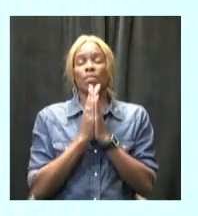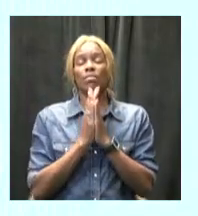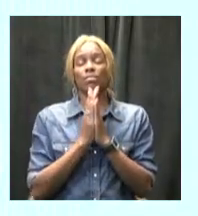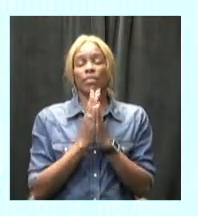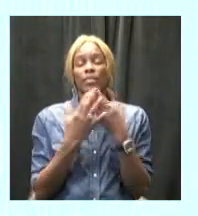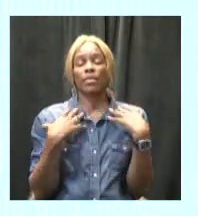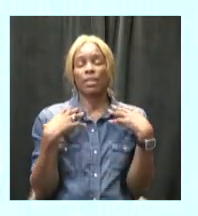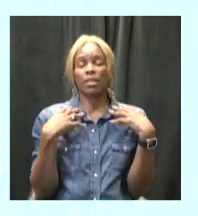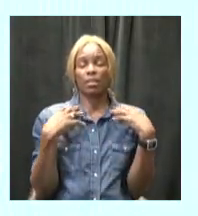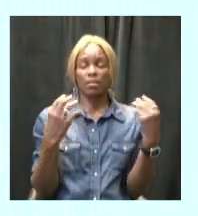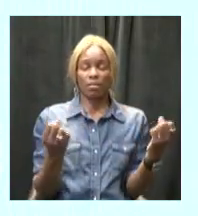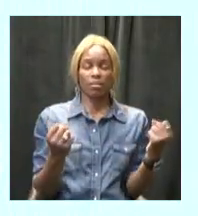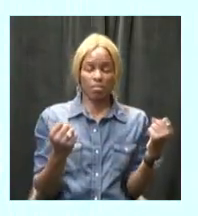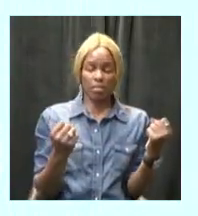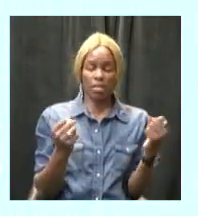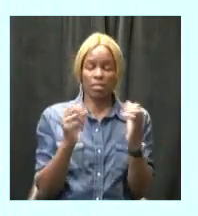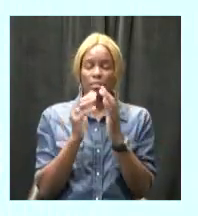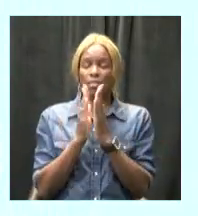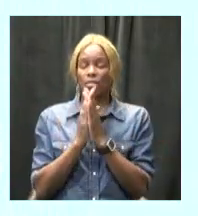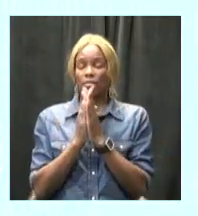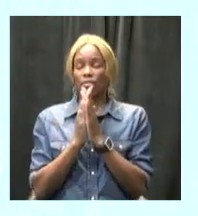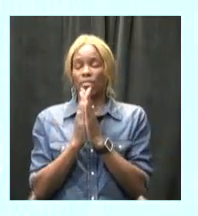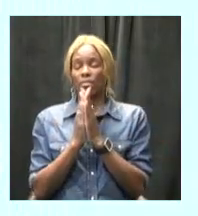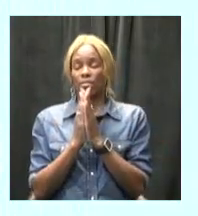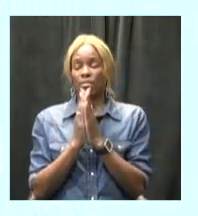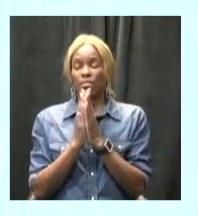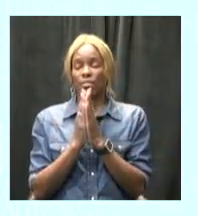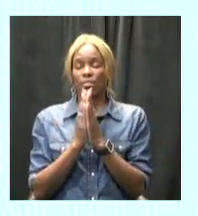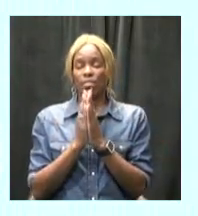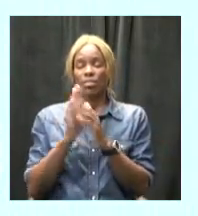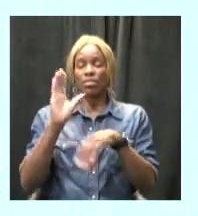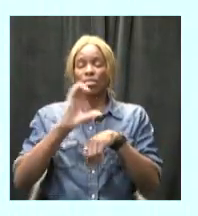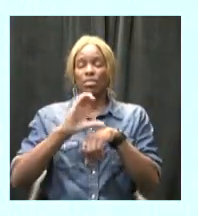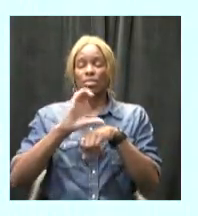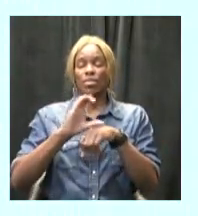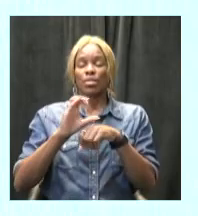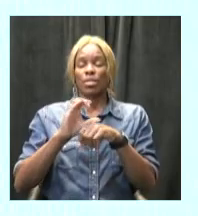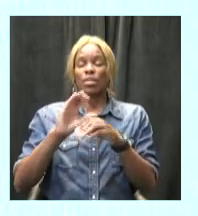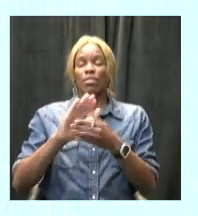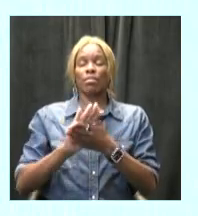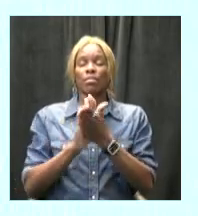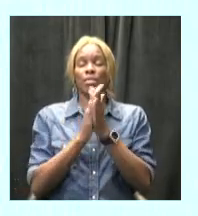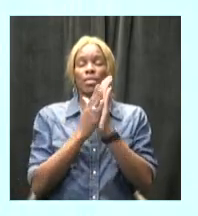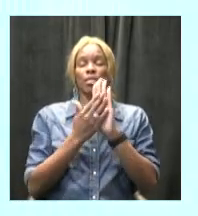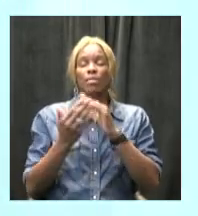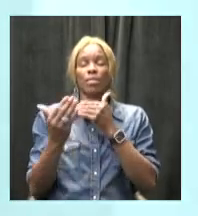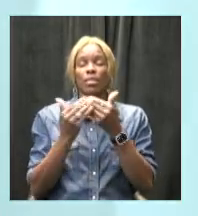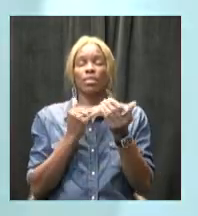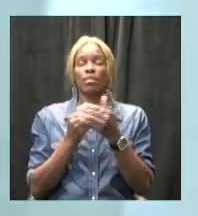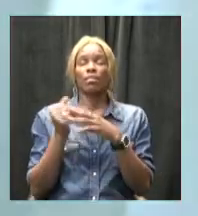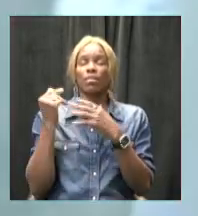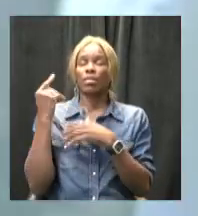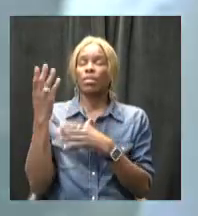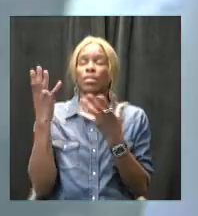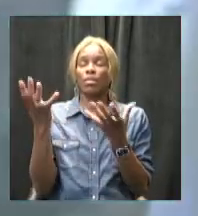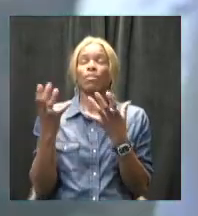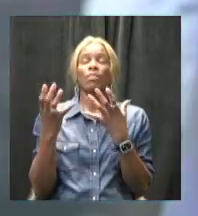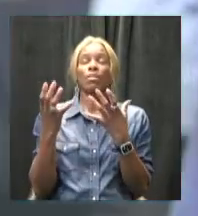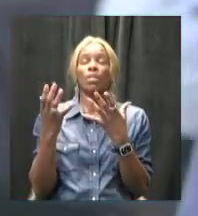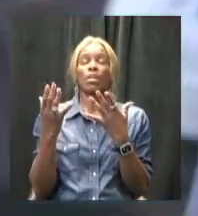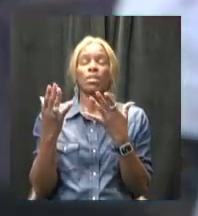I pray, God, the church may be what You've called it to be. I pray for my church, Lord, that You would protect our